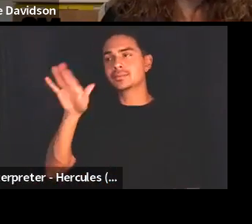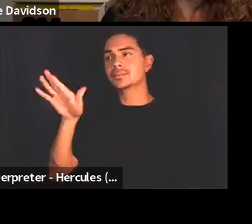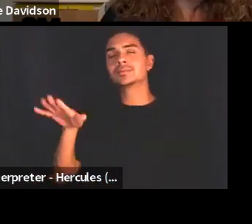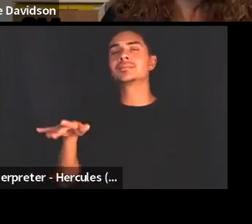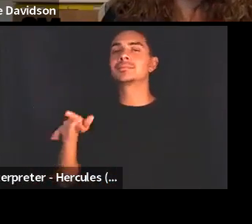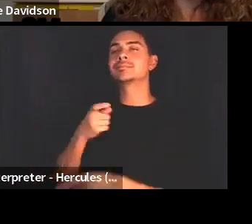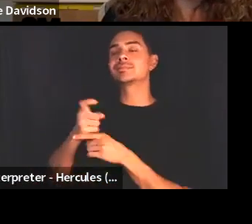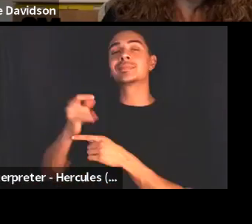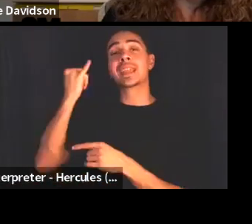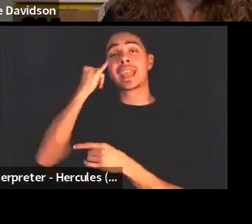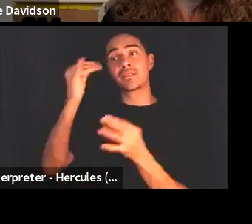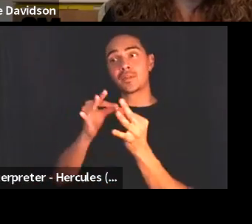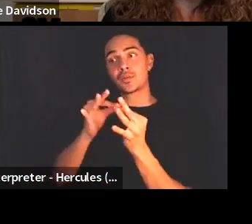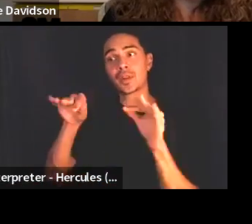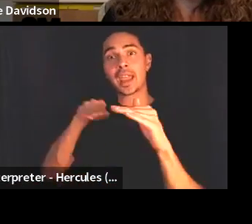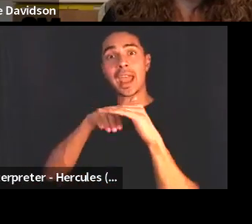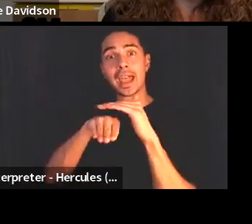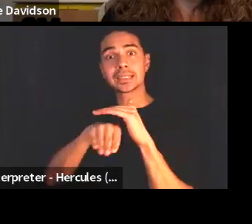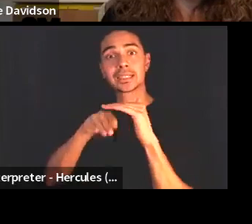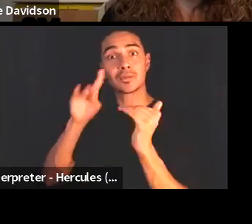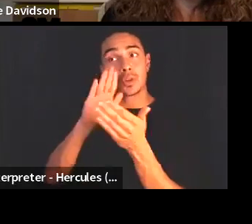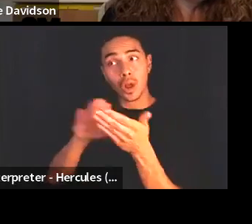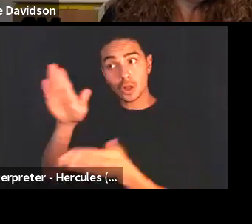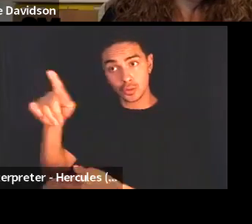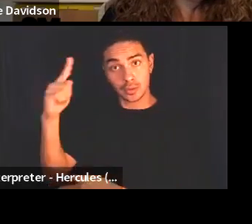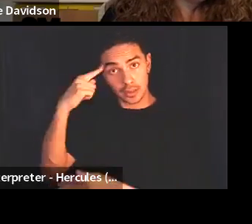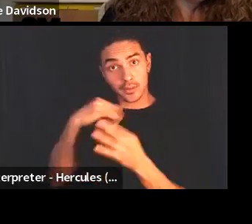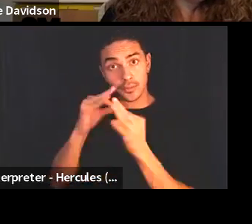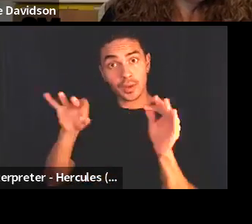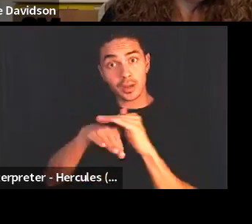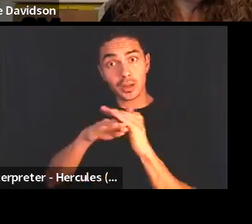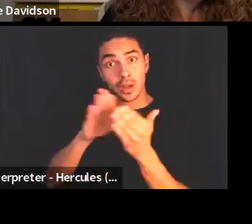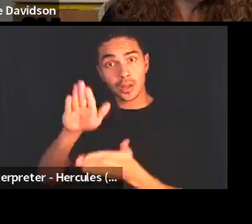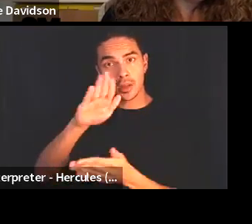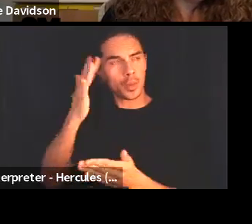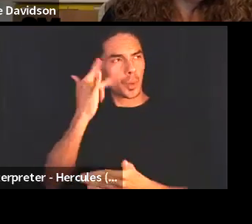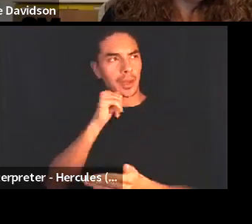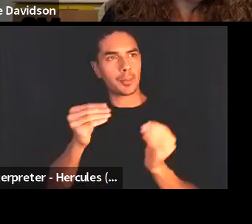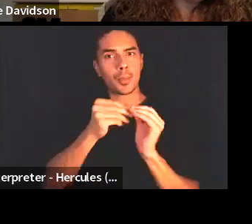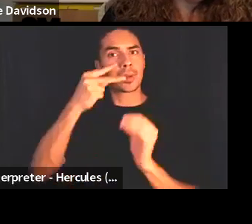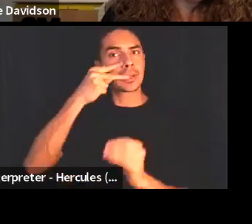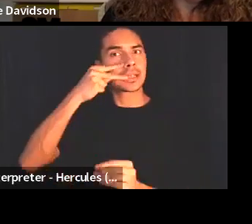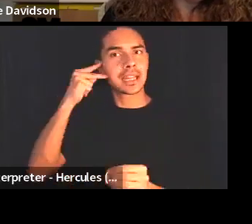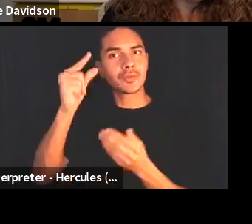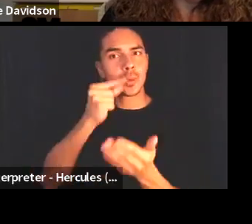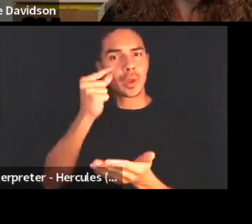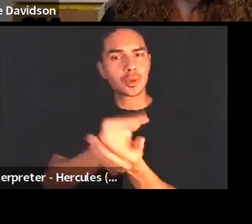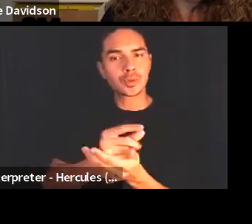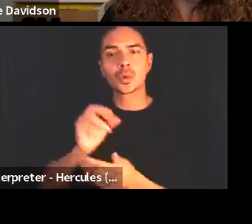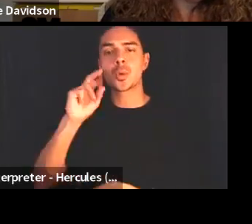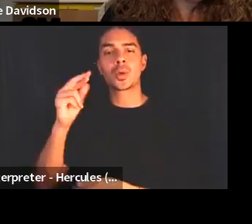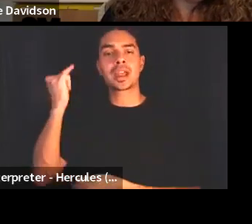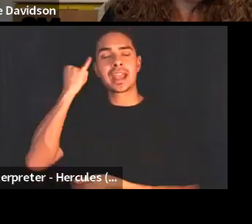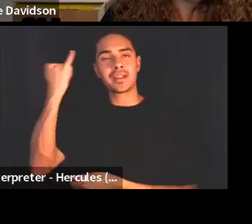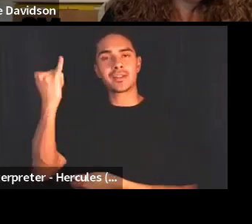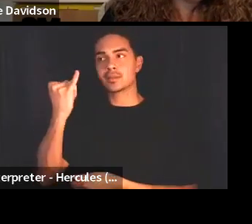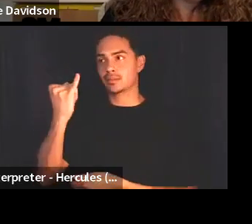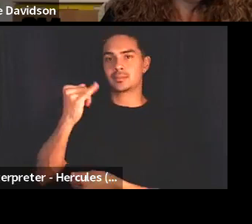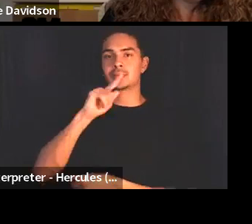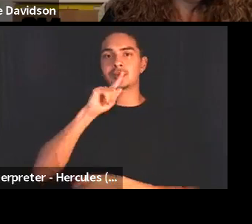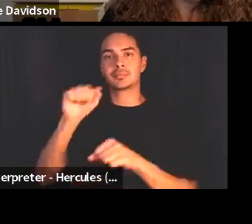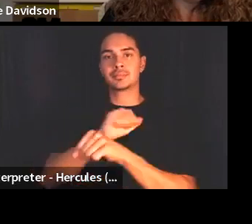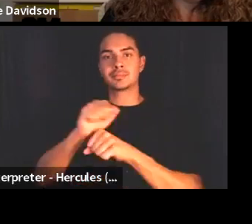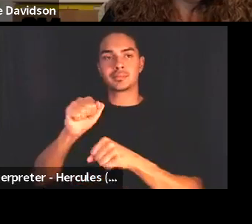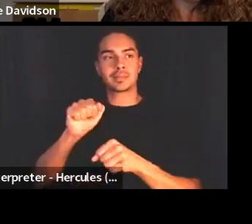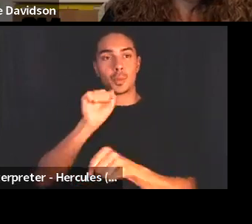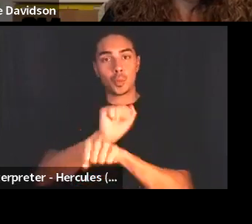glass ceiling would be broken not only for women, but people of color, especially Indigenous folks? Or if we do get an increased amount of per cap,